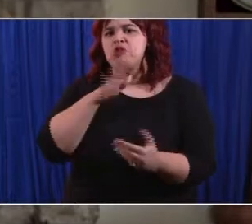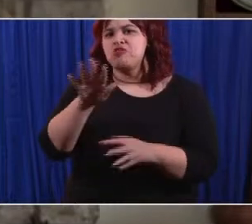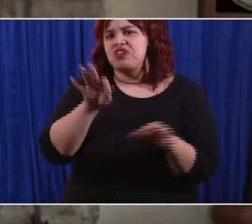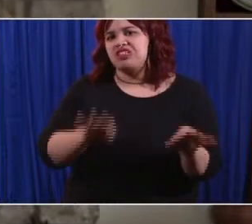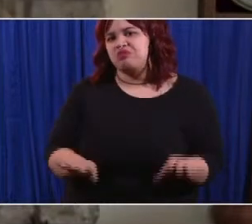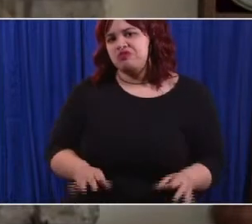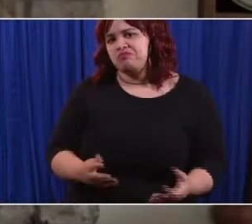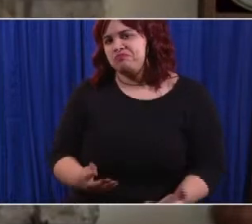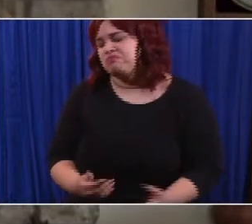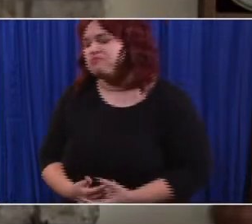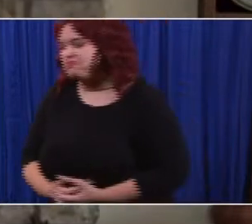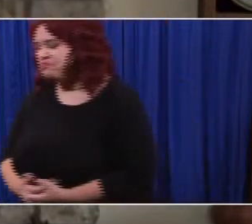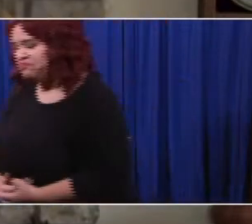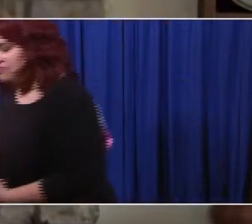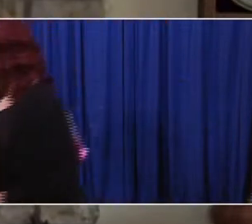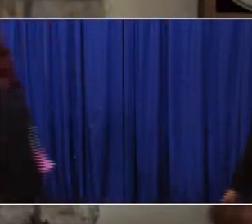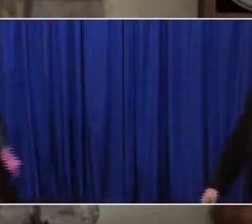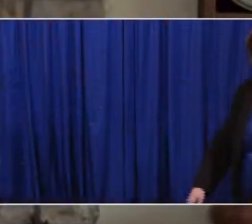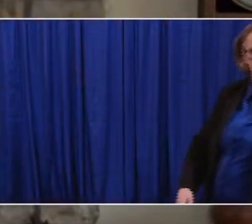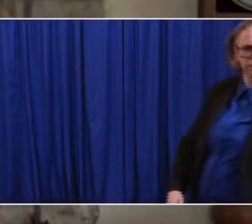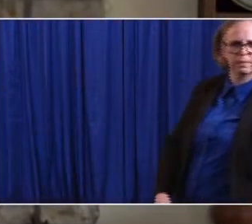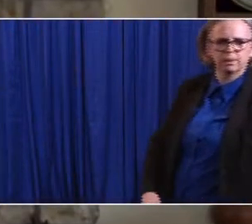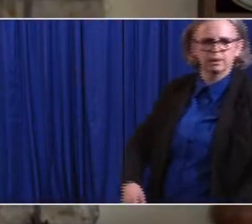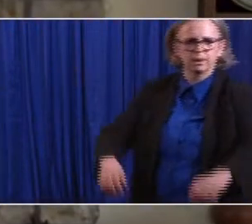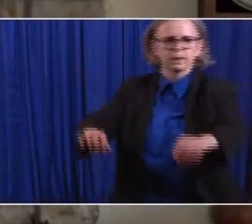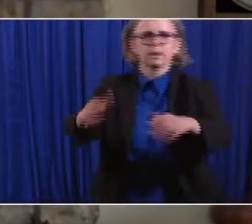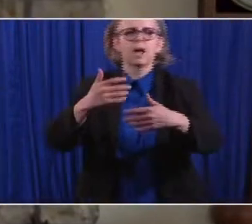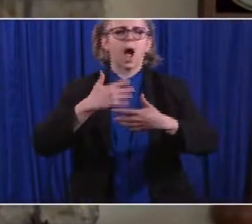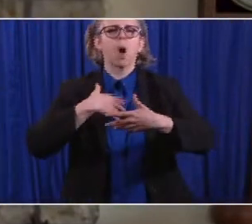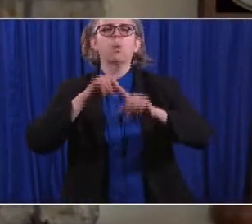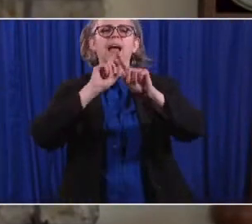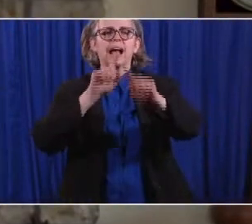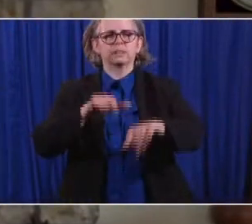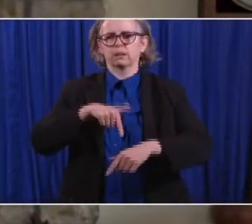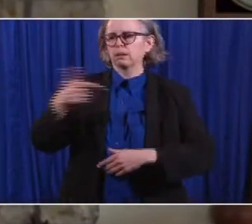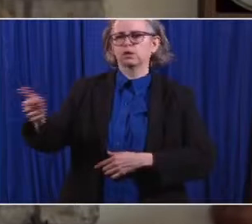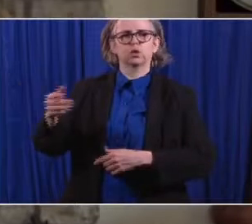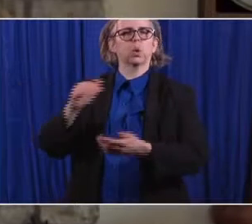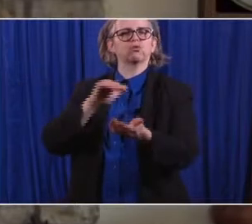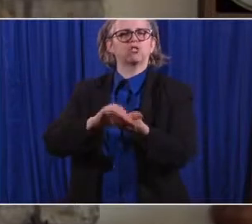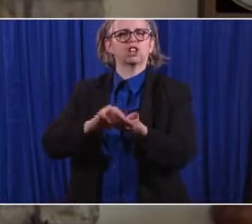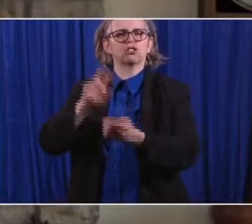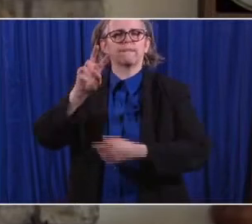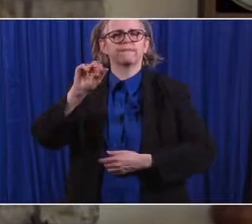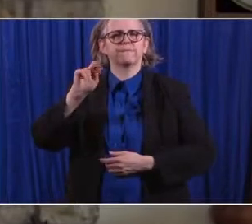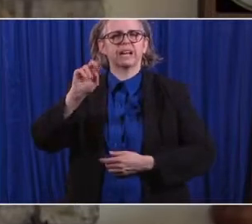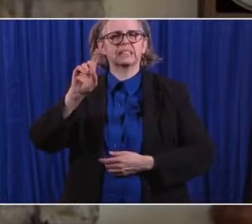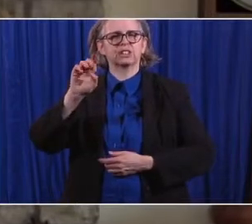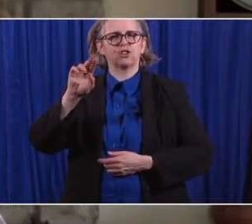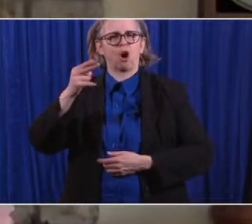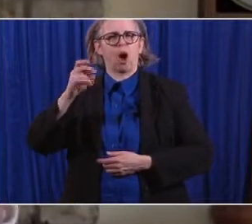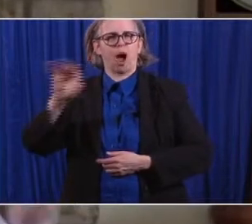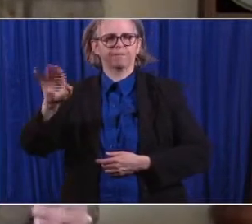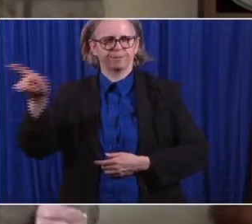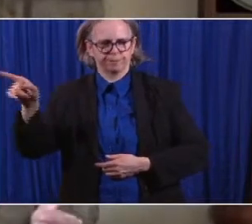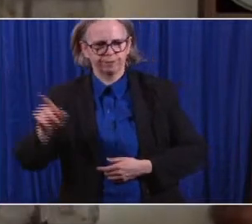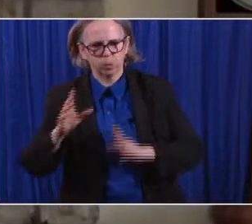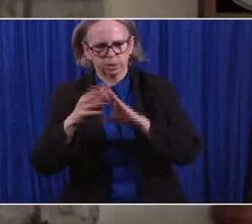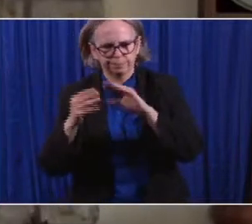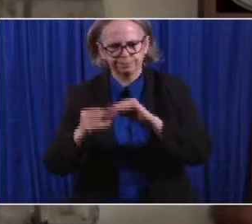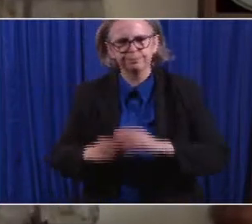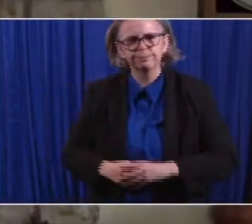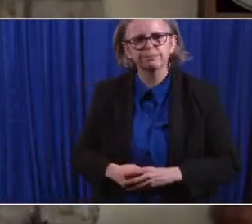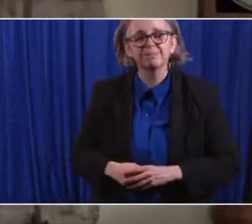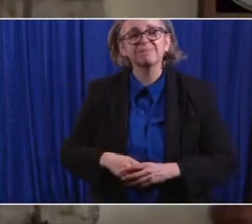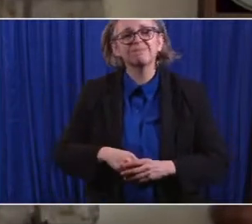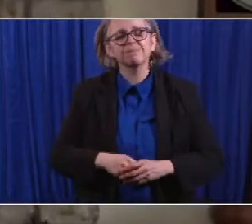that. We believe that age is still the best indicator. We made some exceptions when